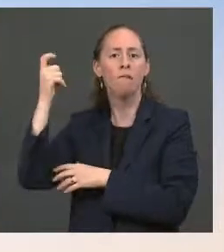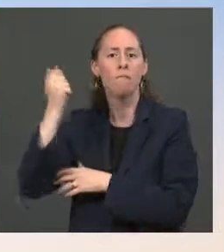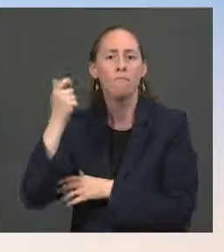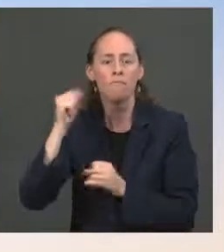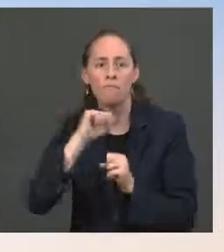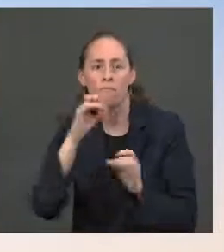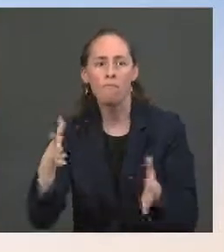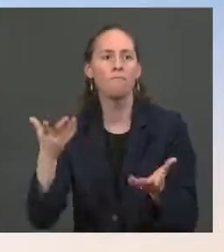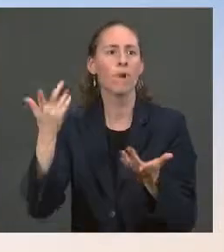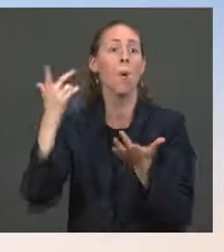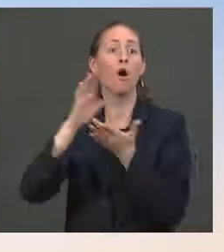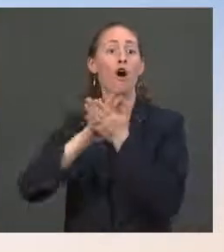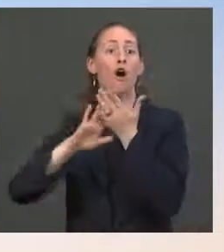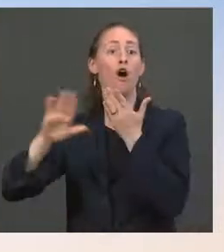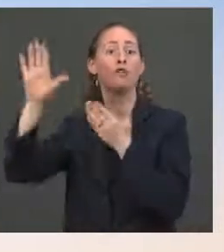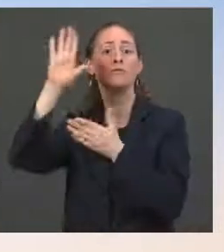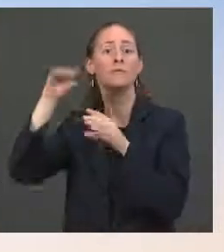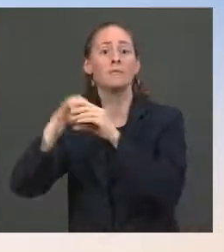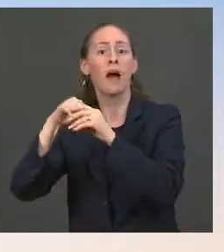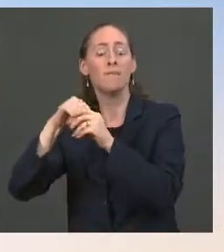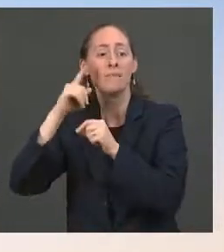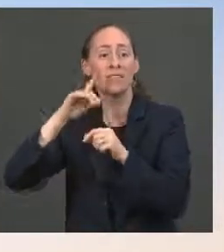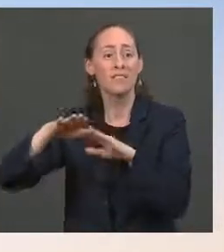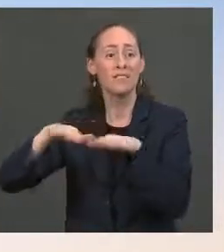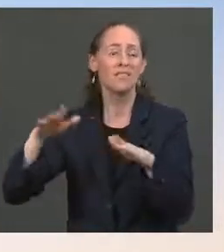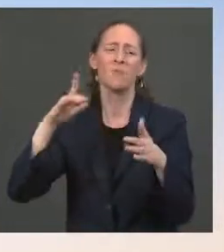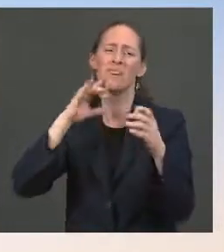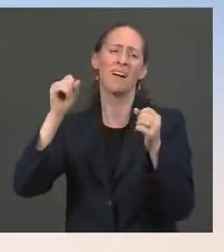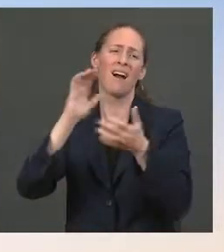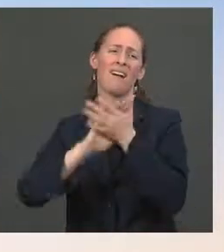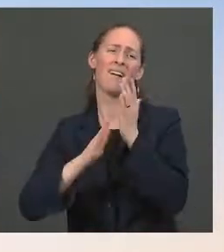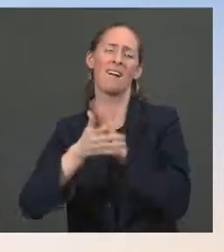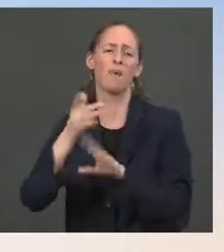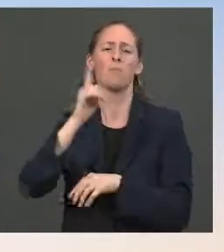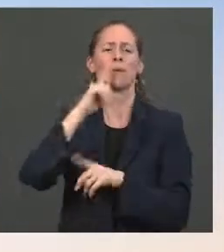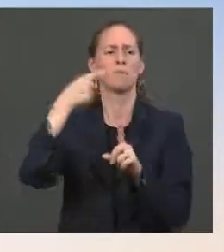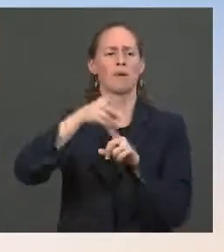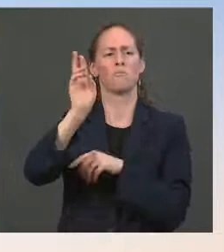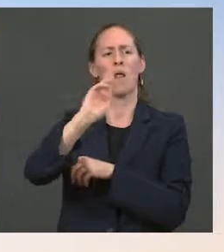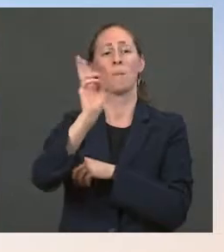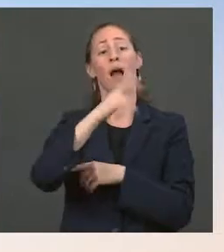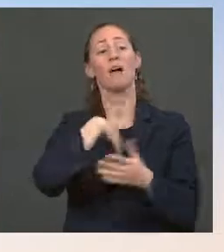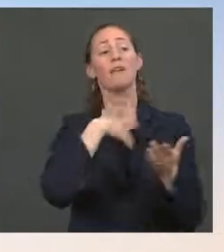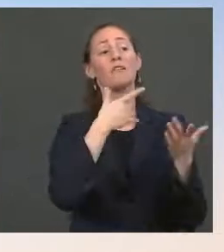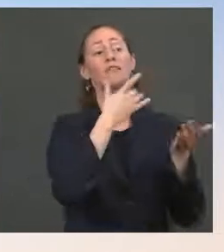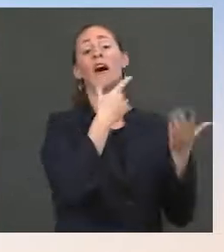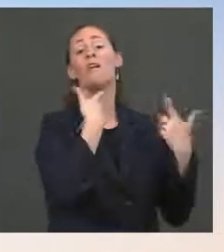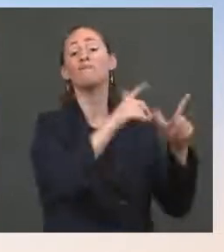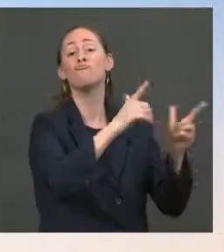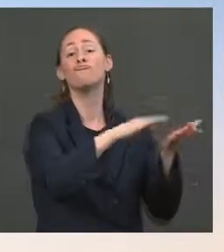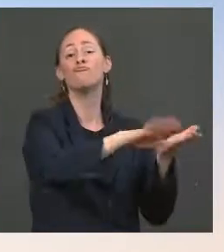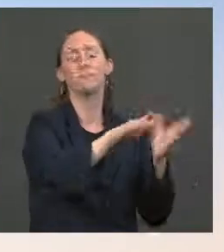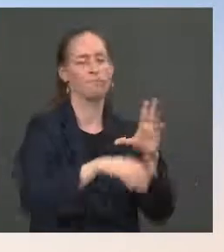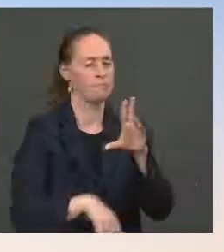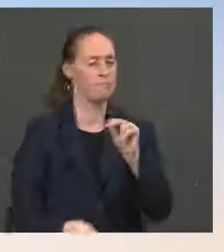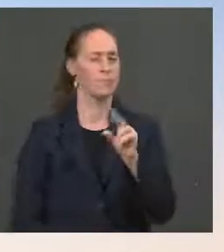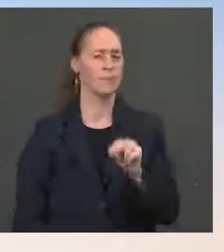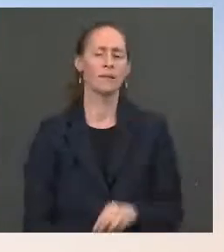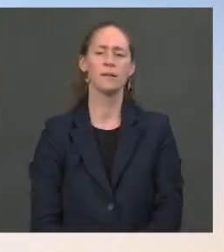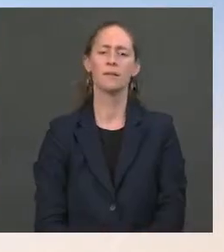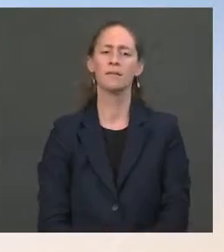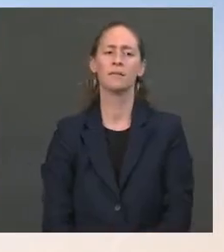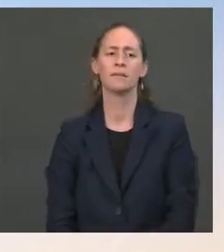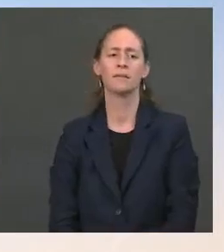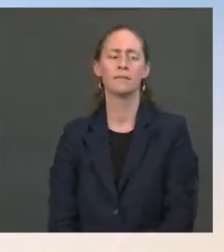But it's easy to get it done, and we don't think Republicans should be let off the hook. Go ahead. You said that